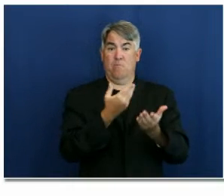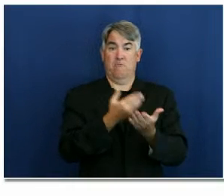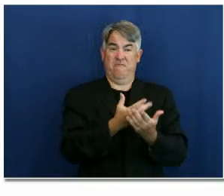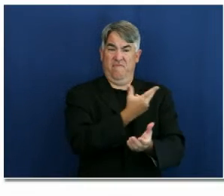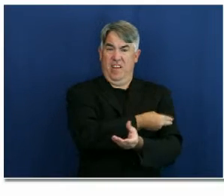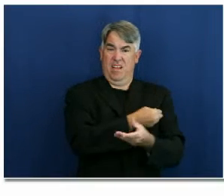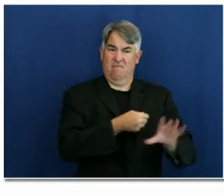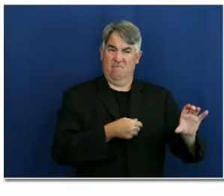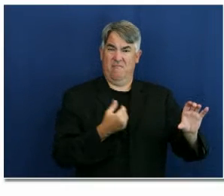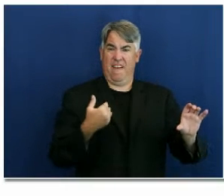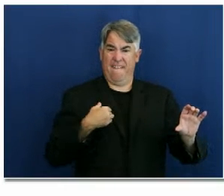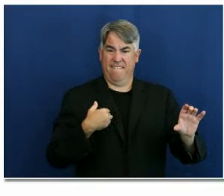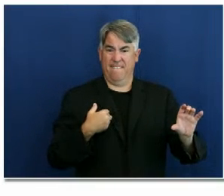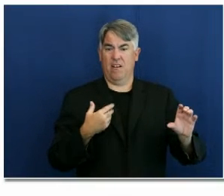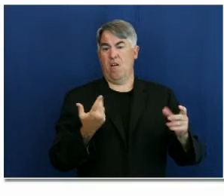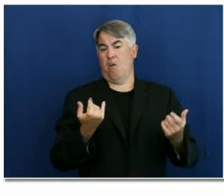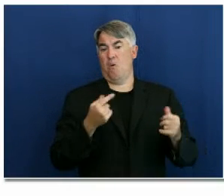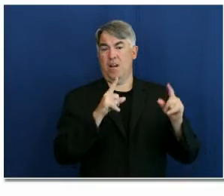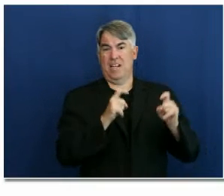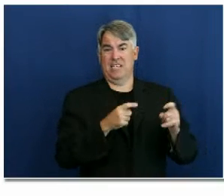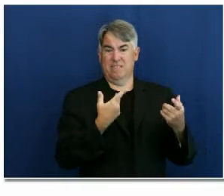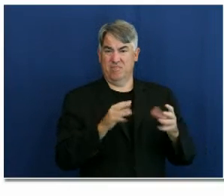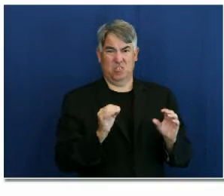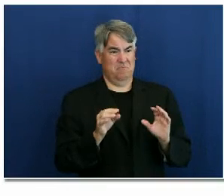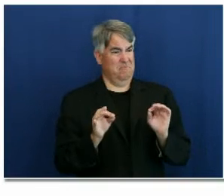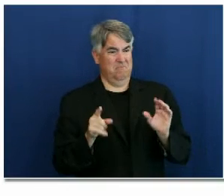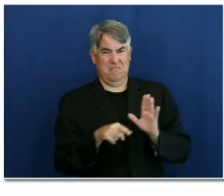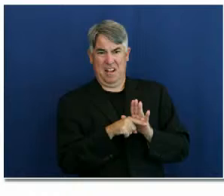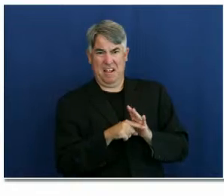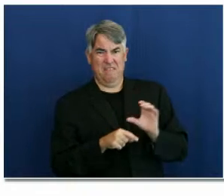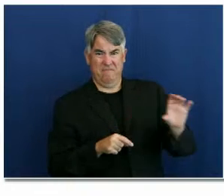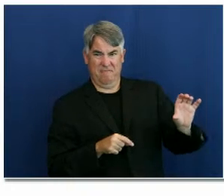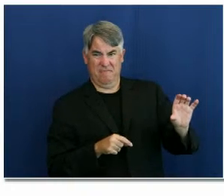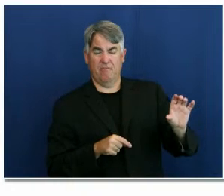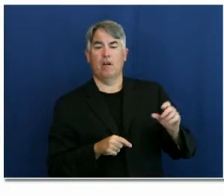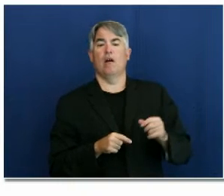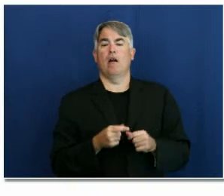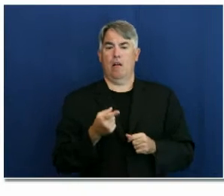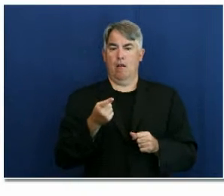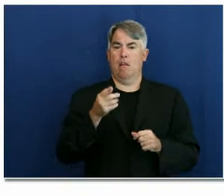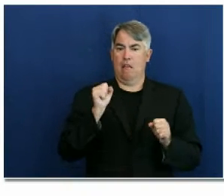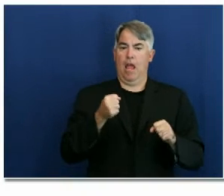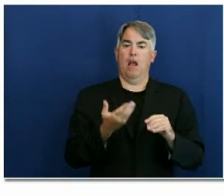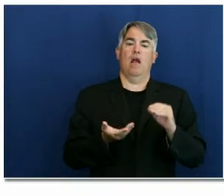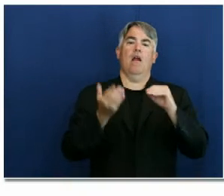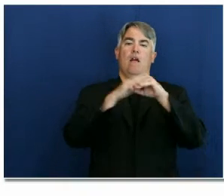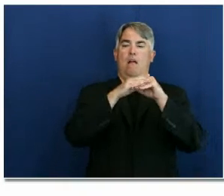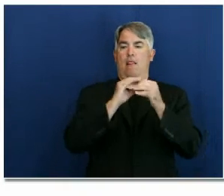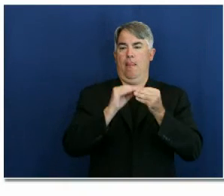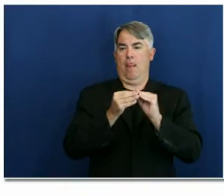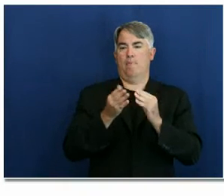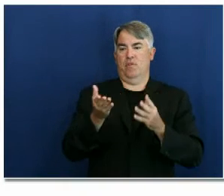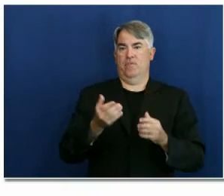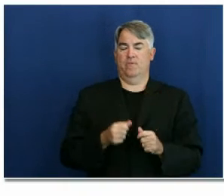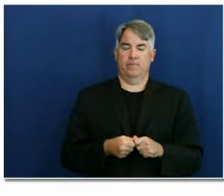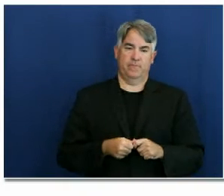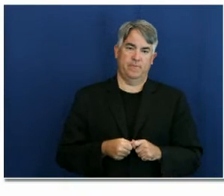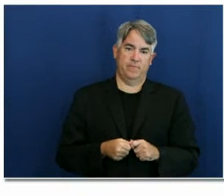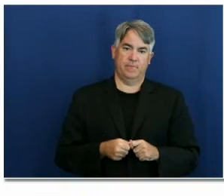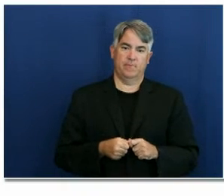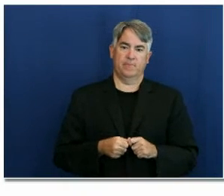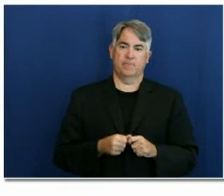you can even go beyond these totals that are there. Outdoor seated live events can increase their capacity. Next